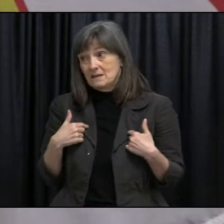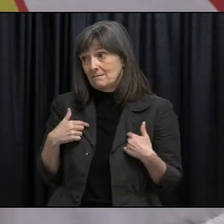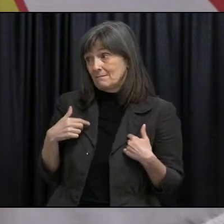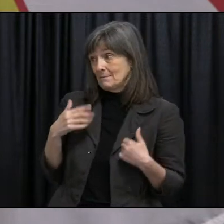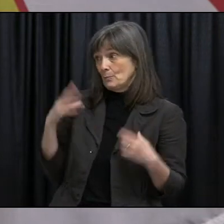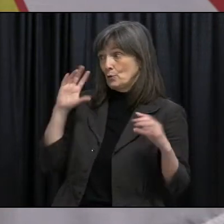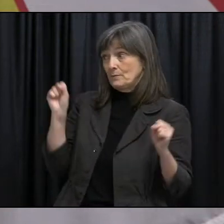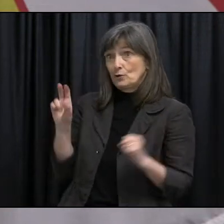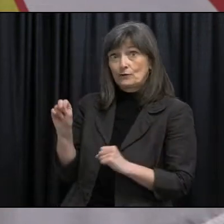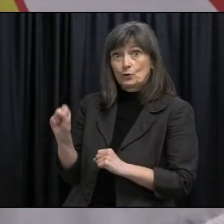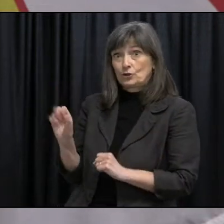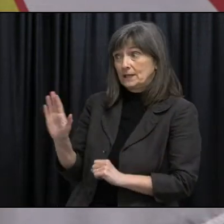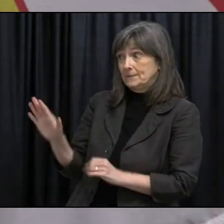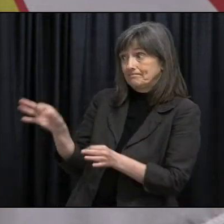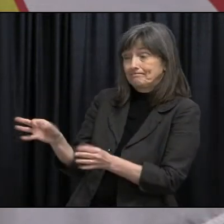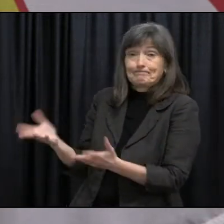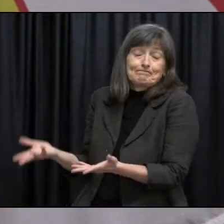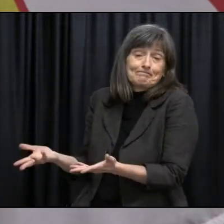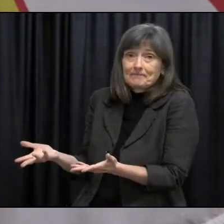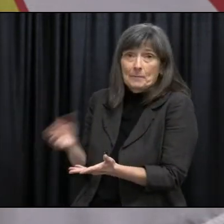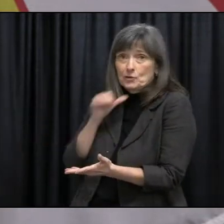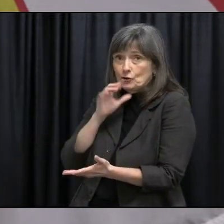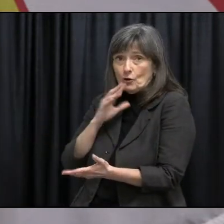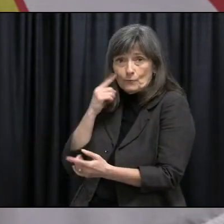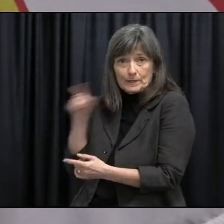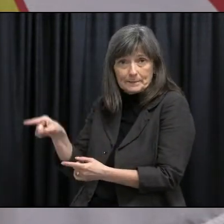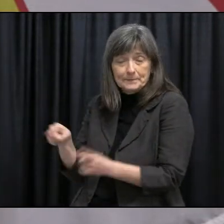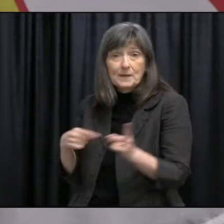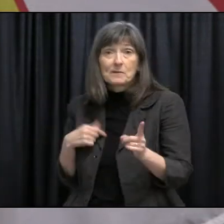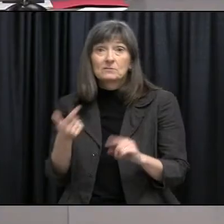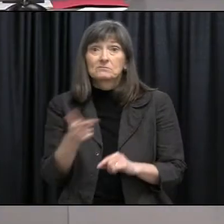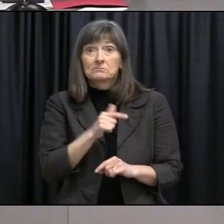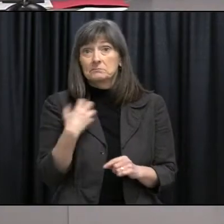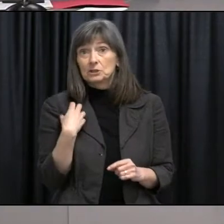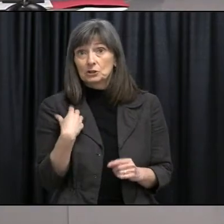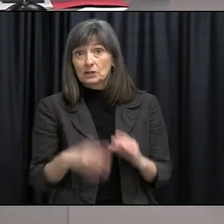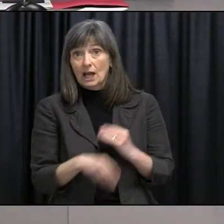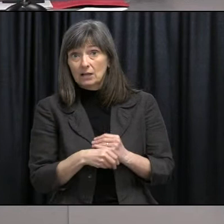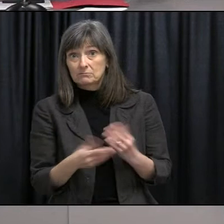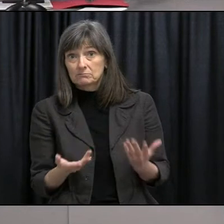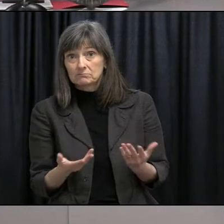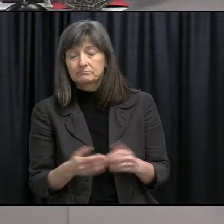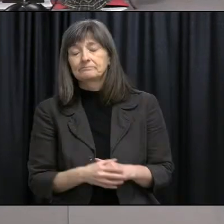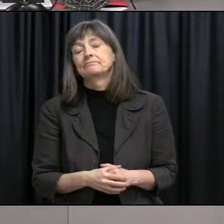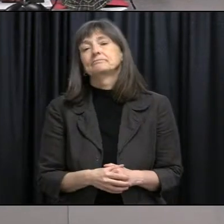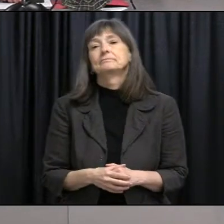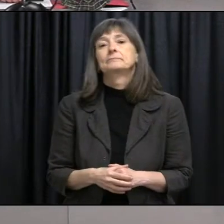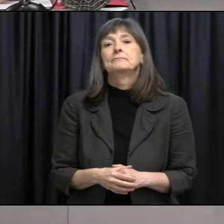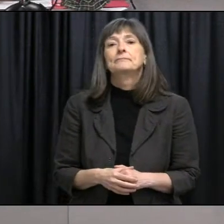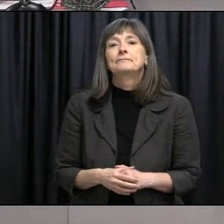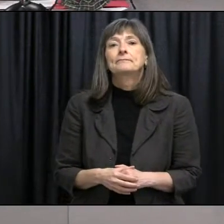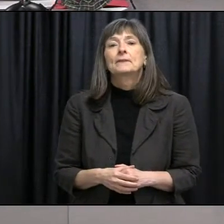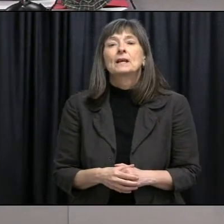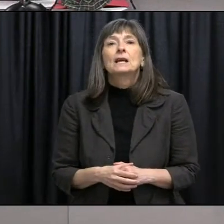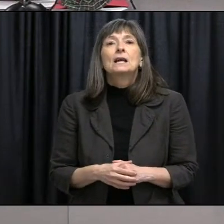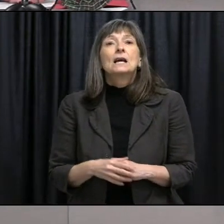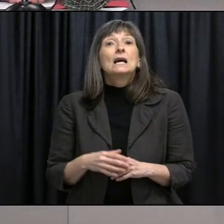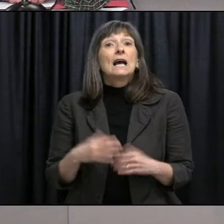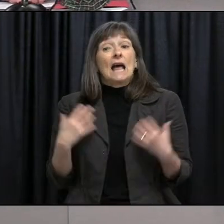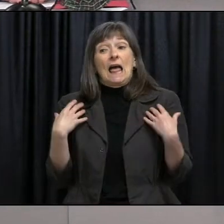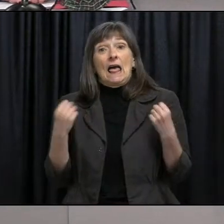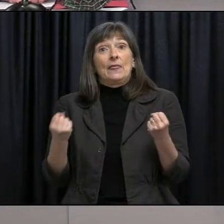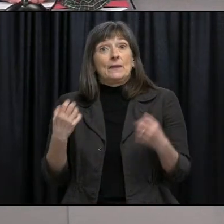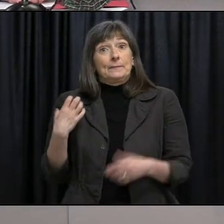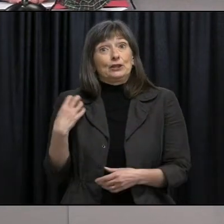would I want to, but Minister, I'm not sure if you have any further comments. Thank you, Premier. I mean, from our point of view at the Health